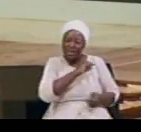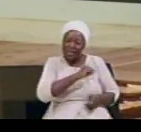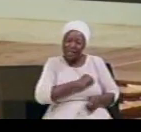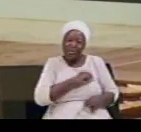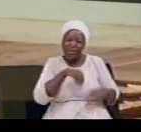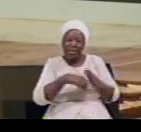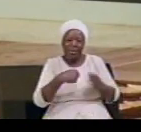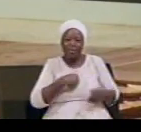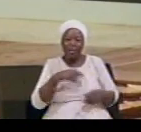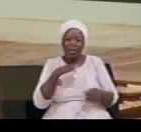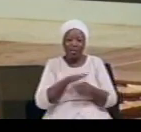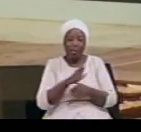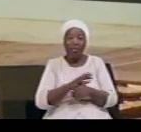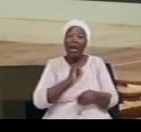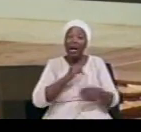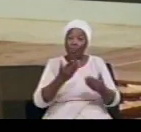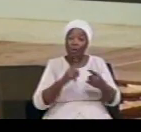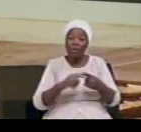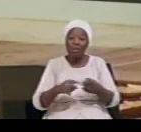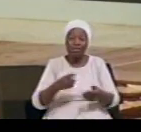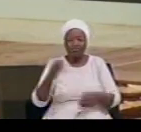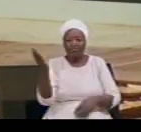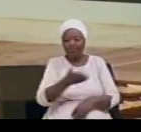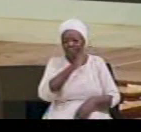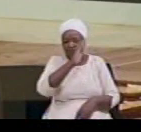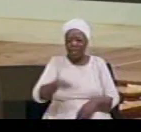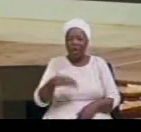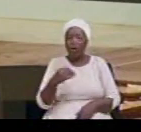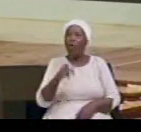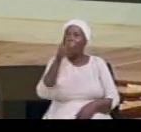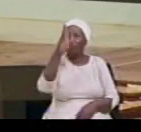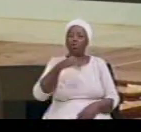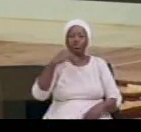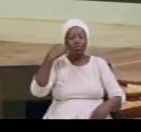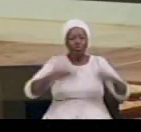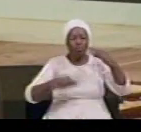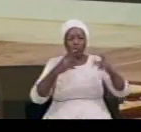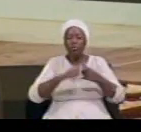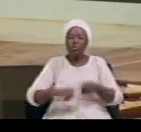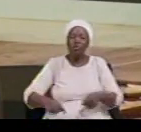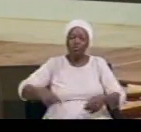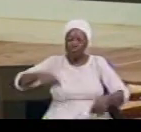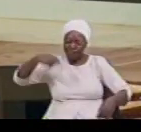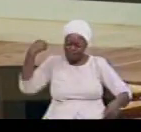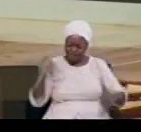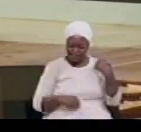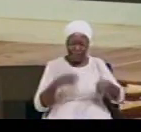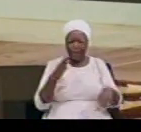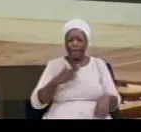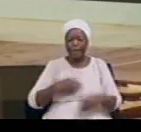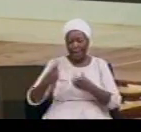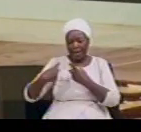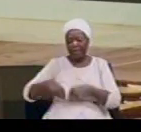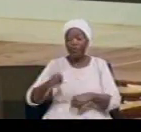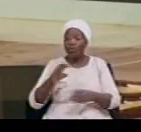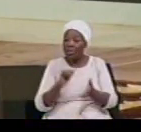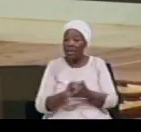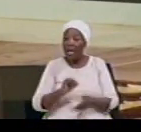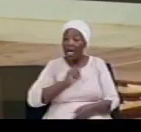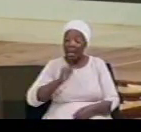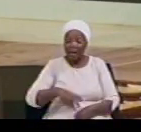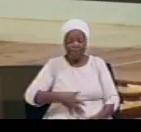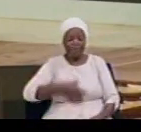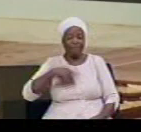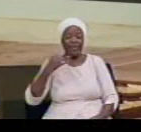the dagger of God's judgment to strike my heart so that I can feel the